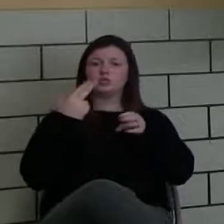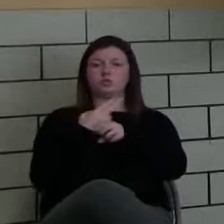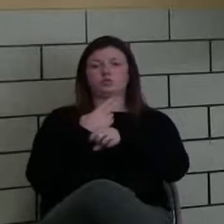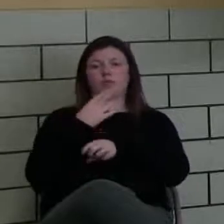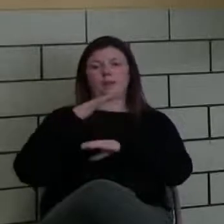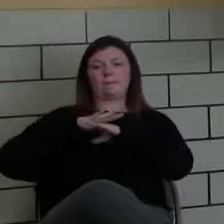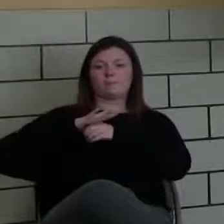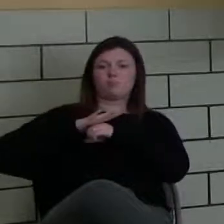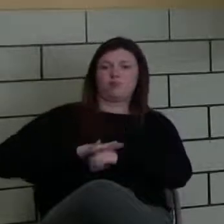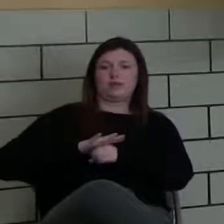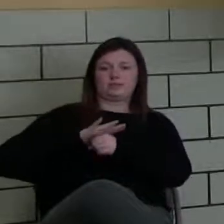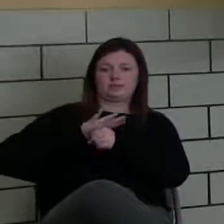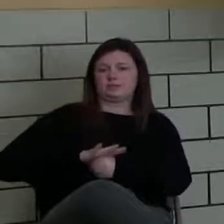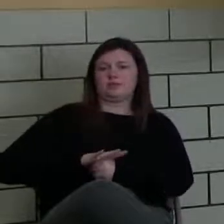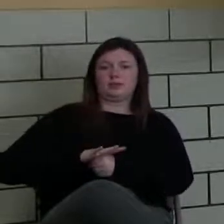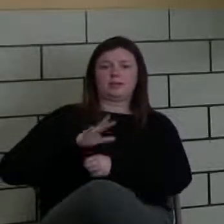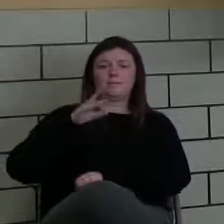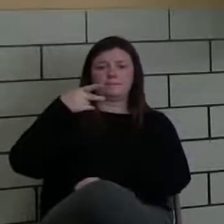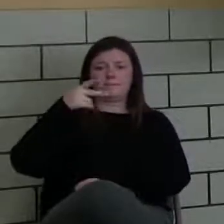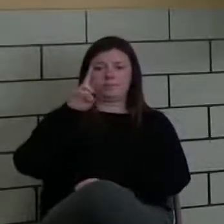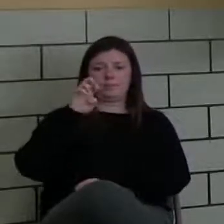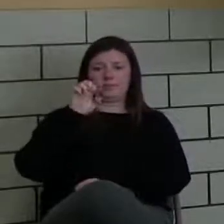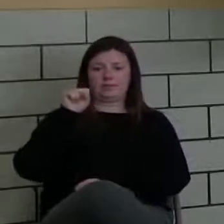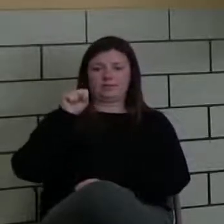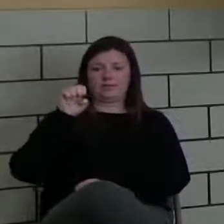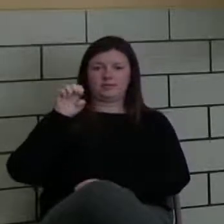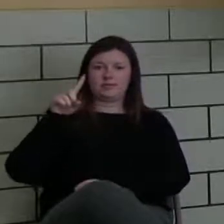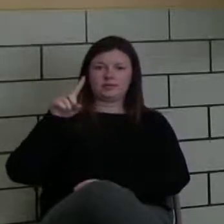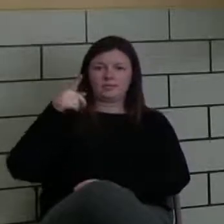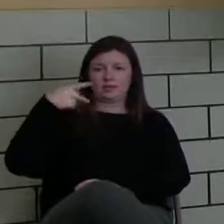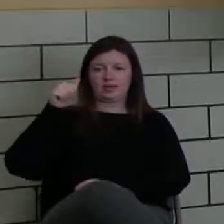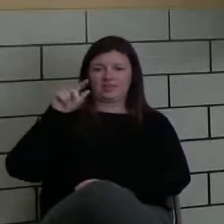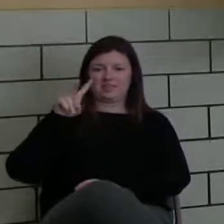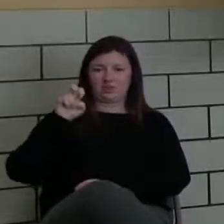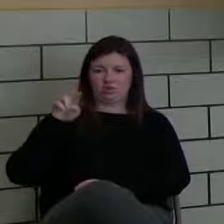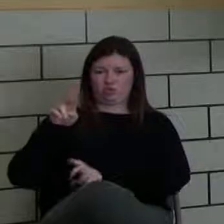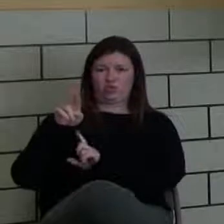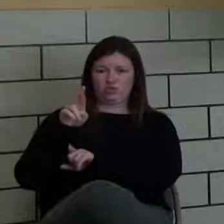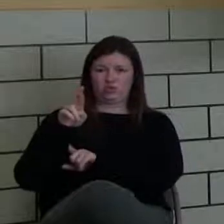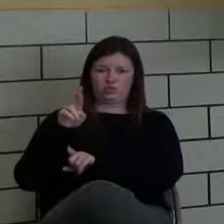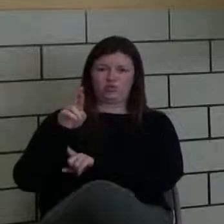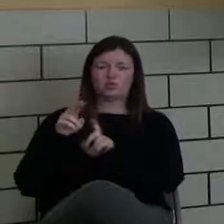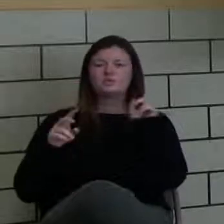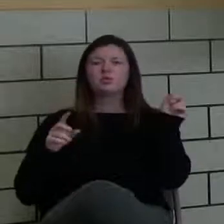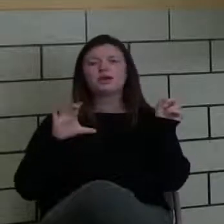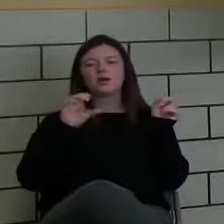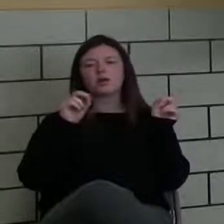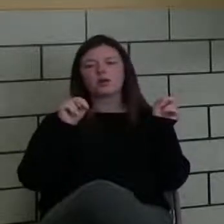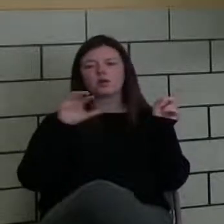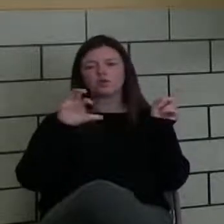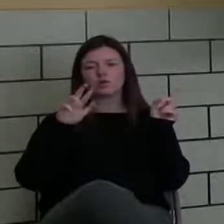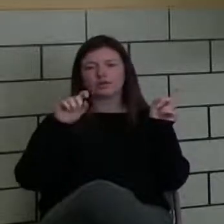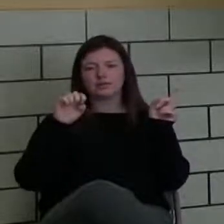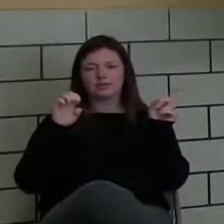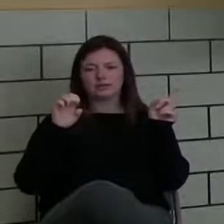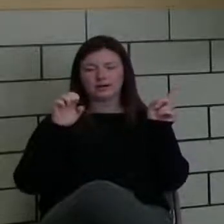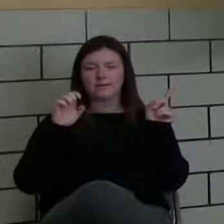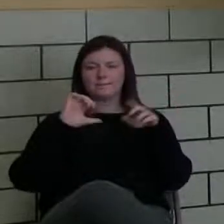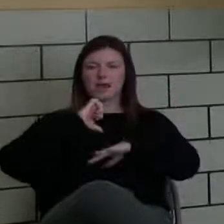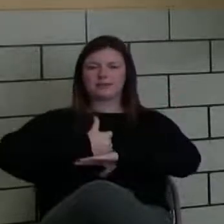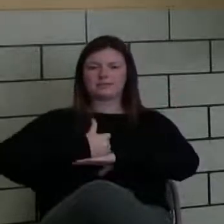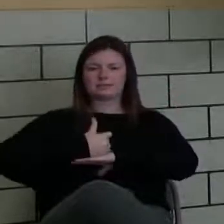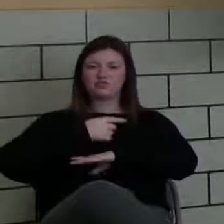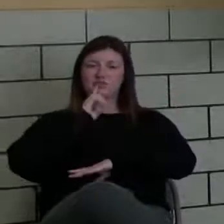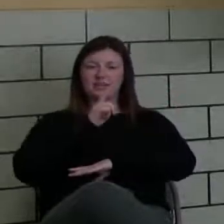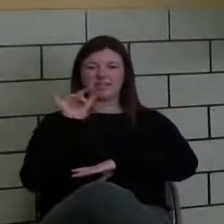over a concrete base. So this concrete base is, a thick basically a sidewalk